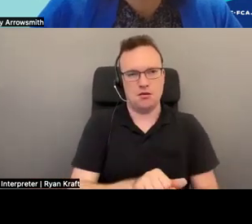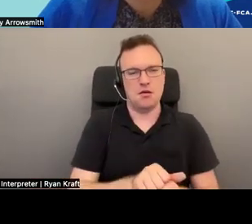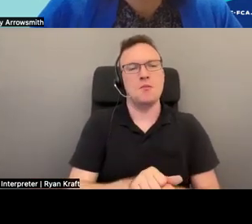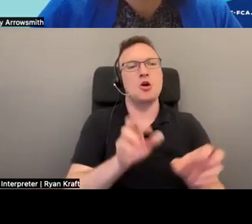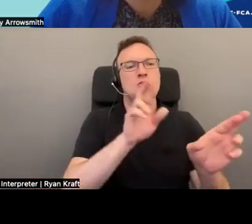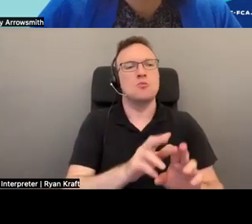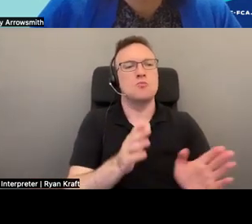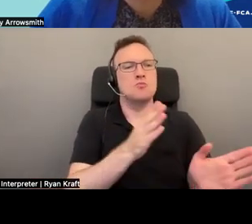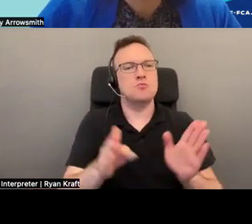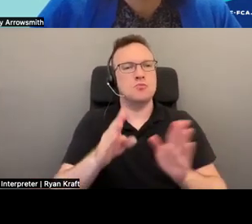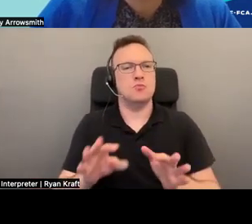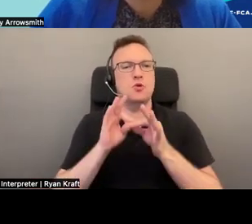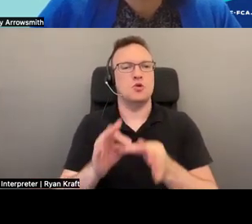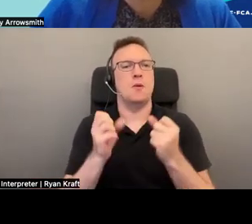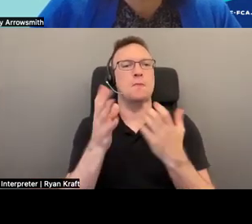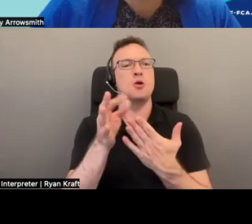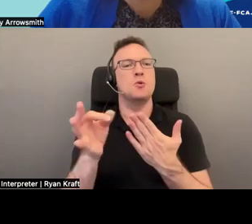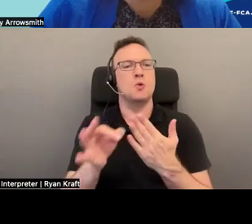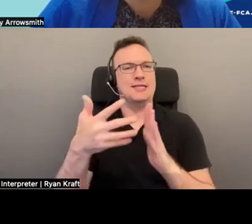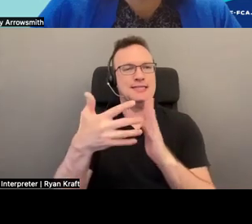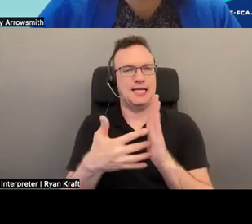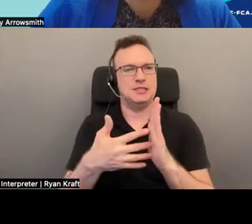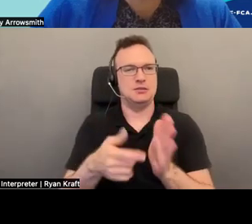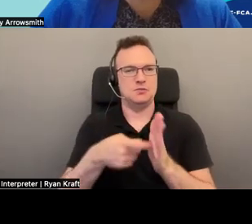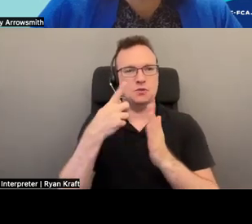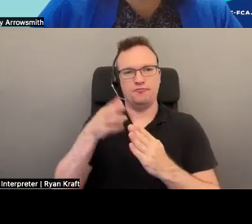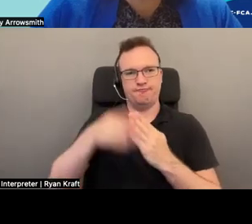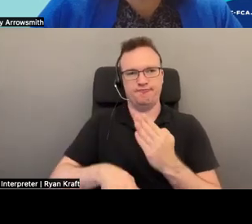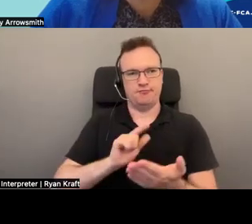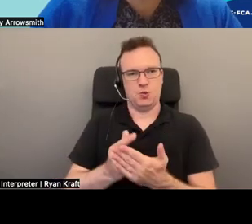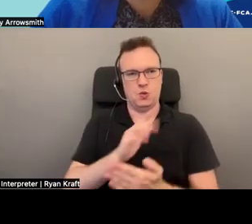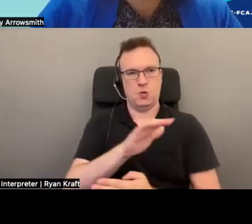they have to do at the end of their training.